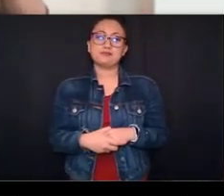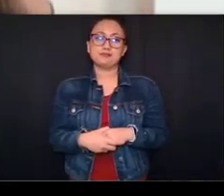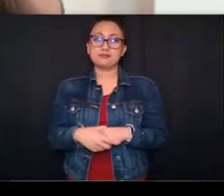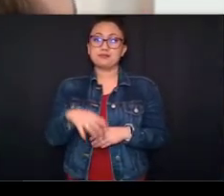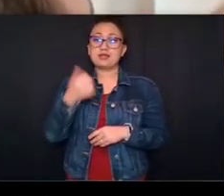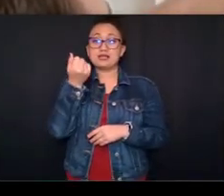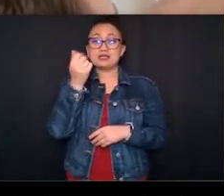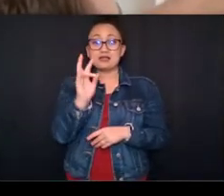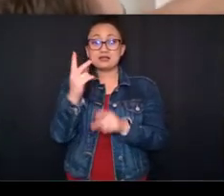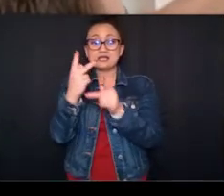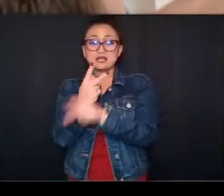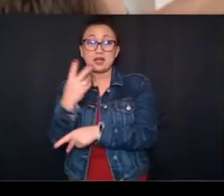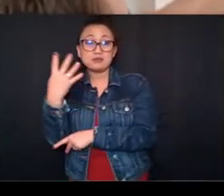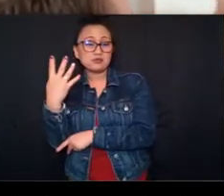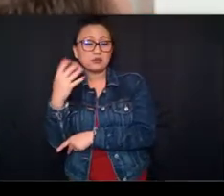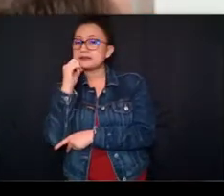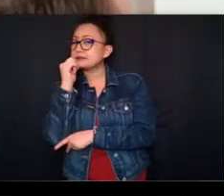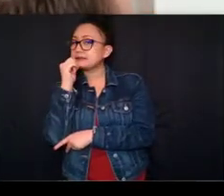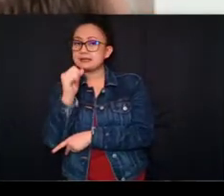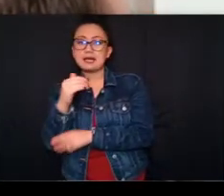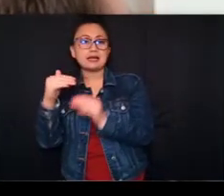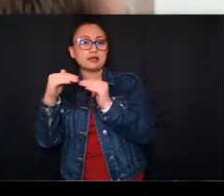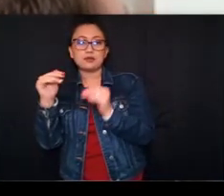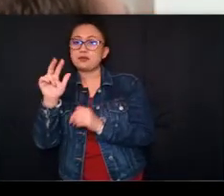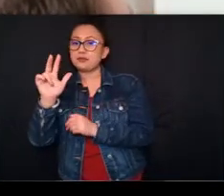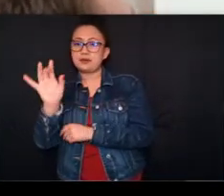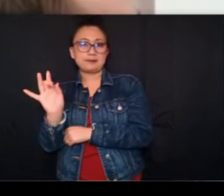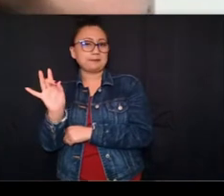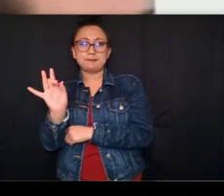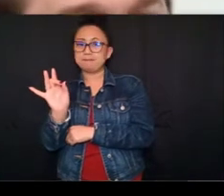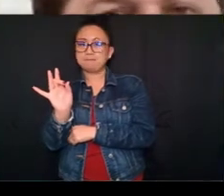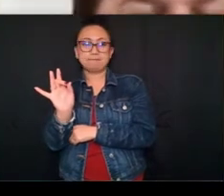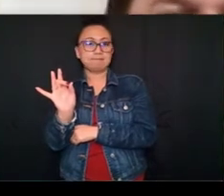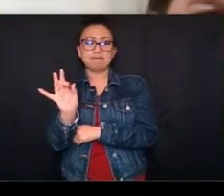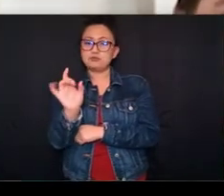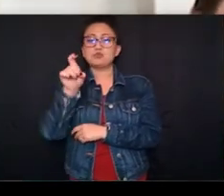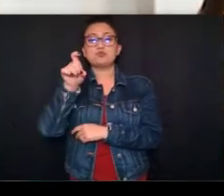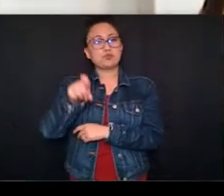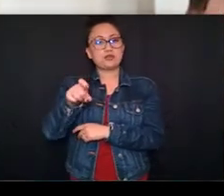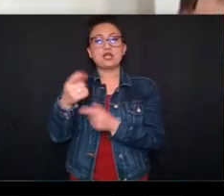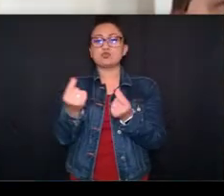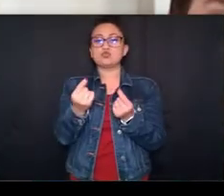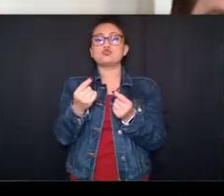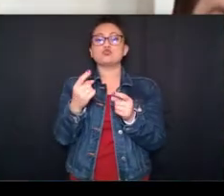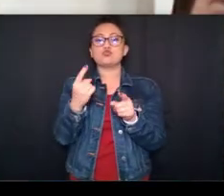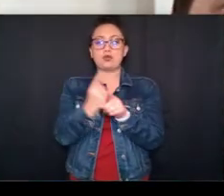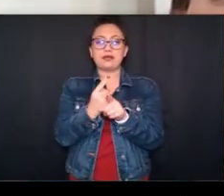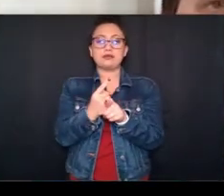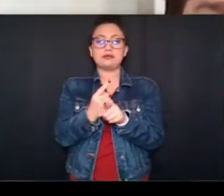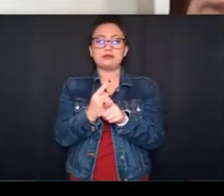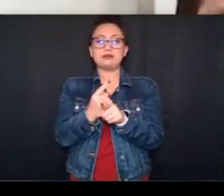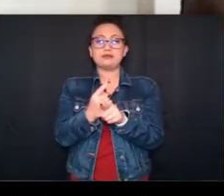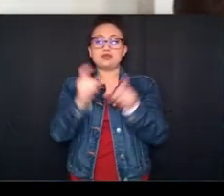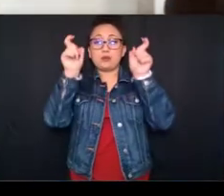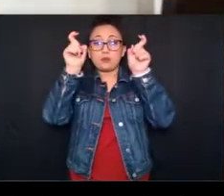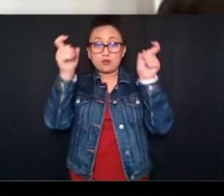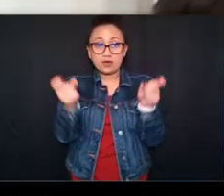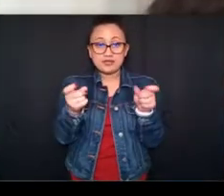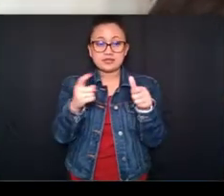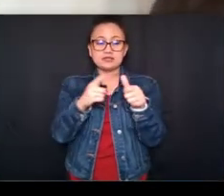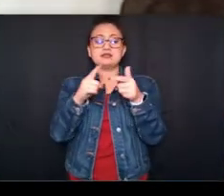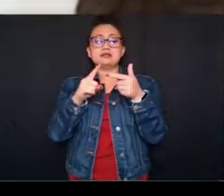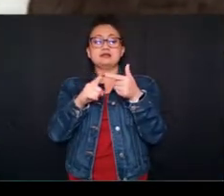times 4 is not 38, all right? So you have to do it right. You do parentheses first, then multiply, divide, then addition and